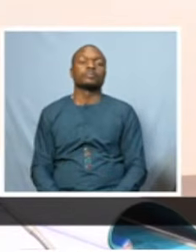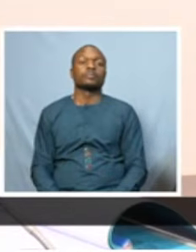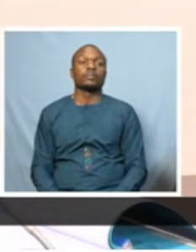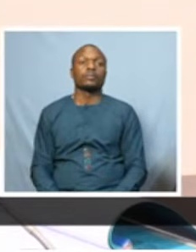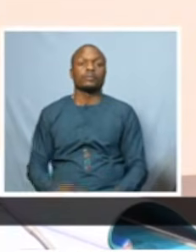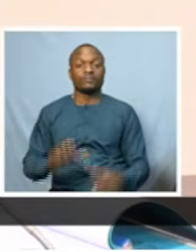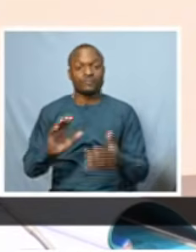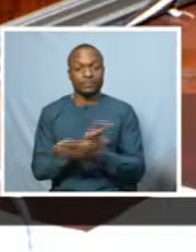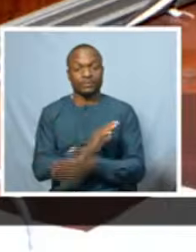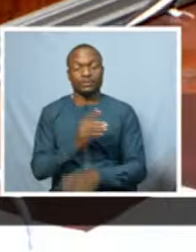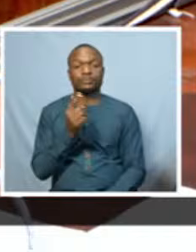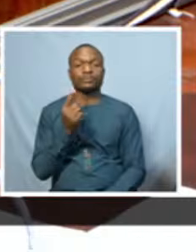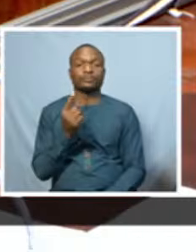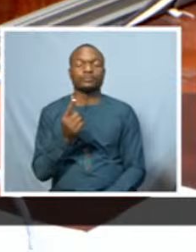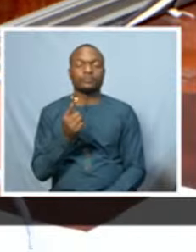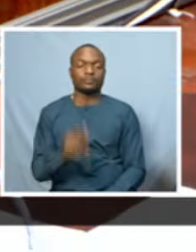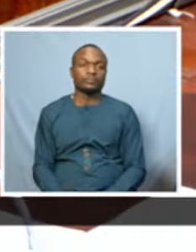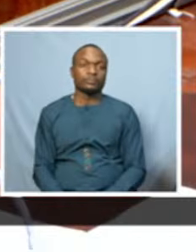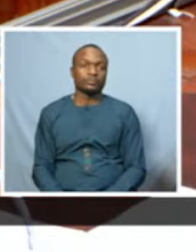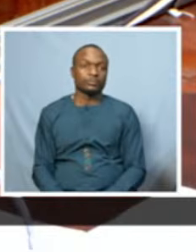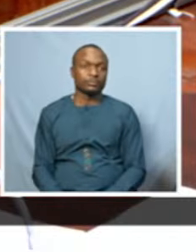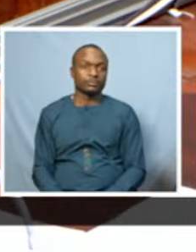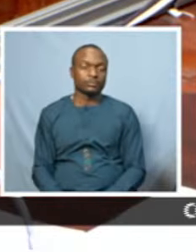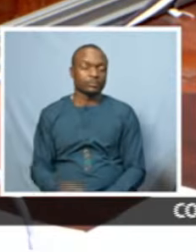Quick one.